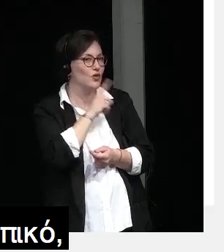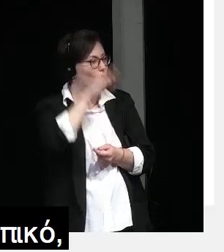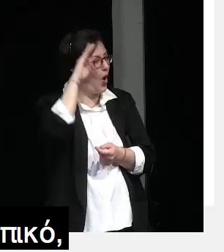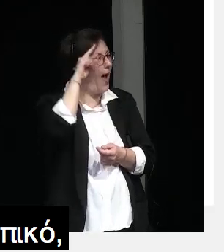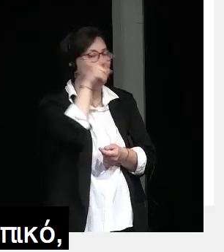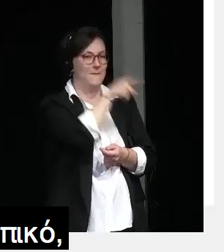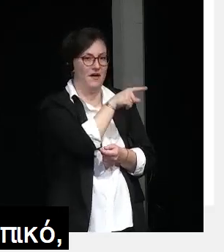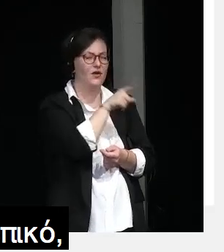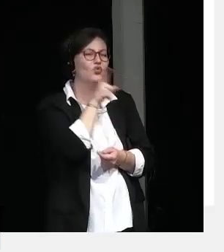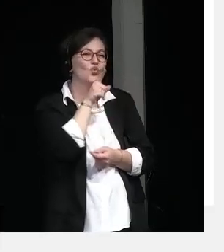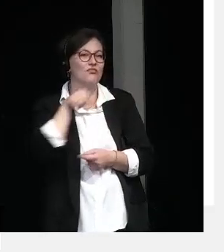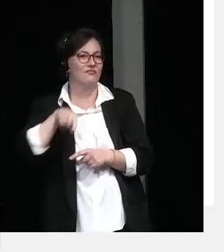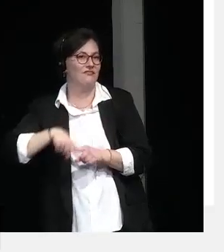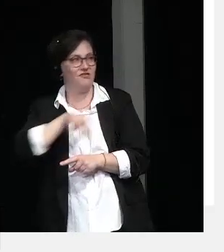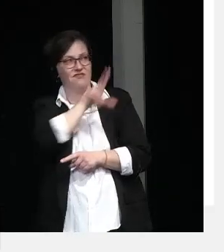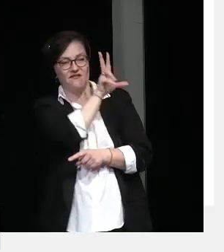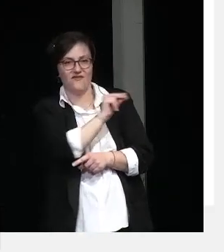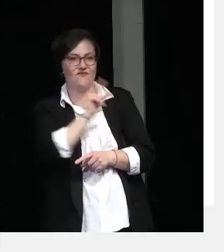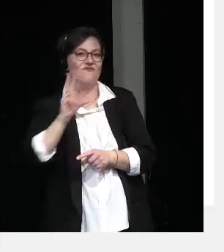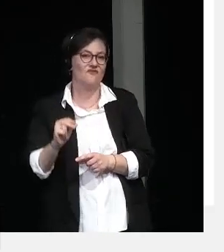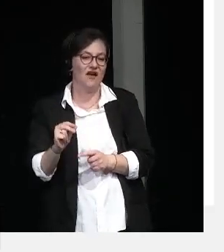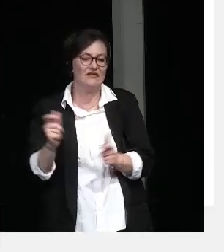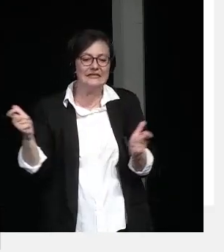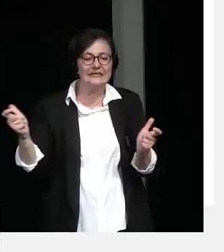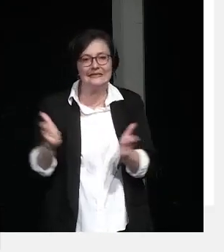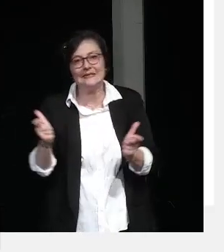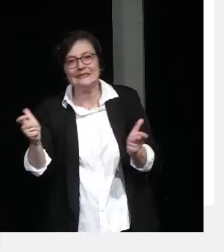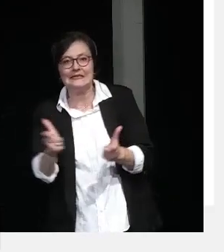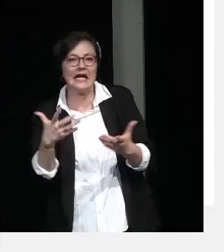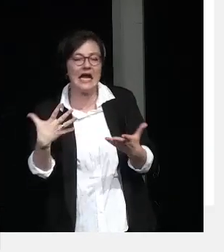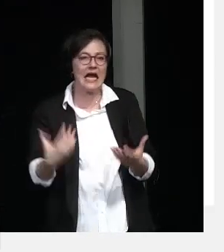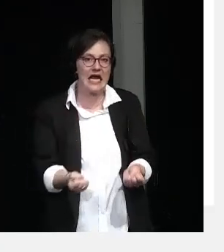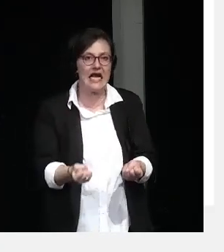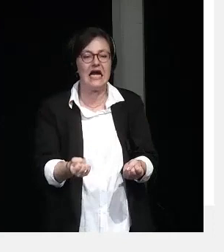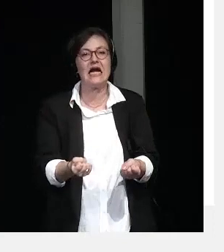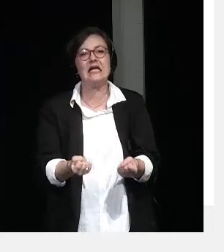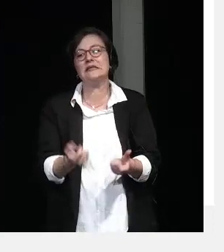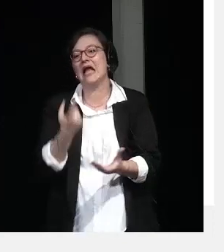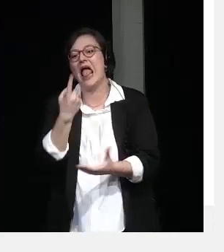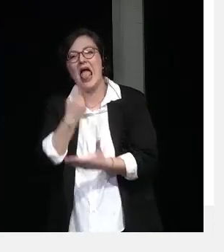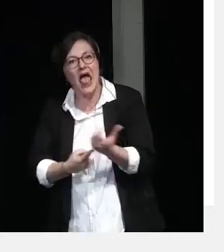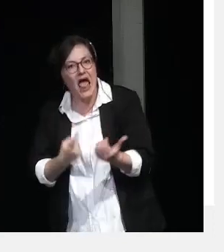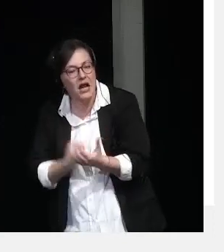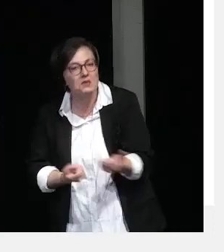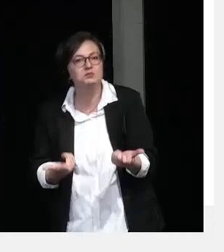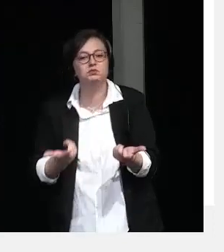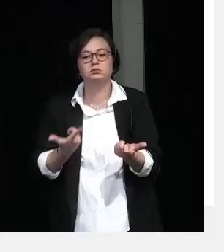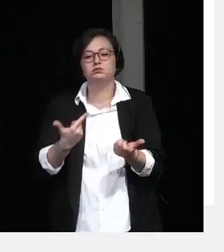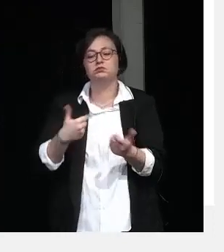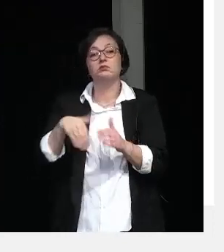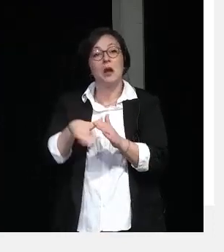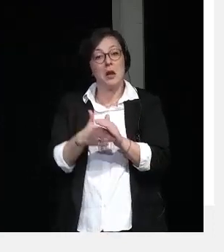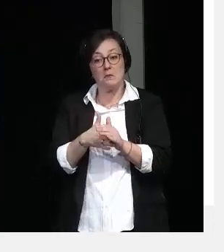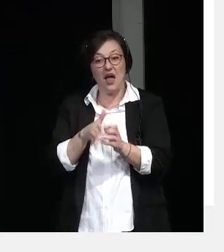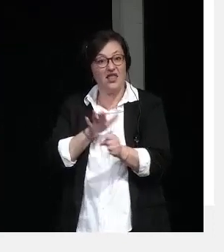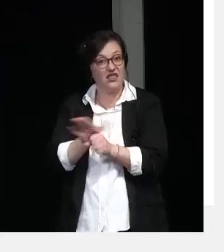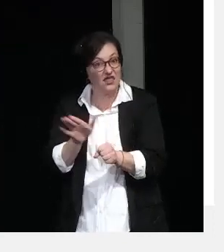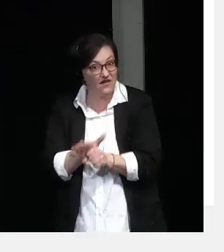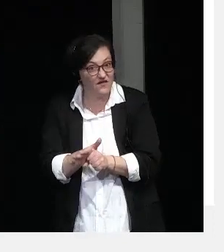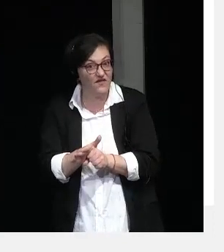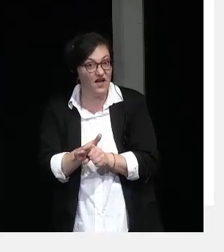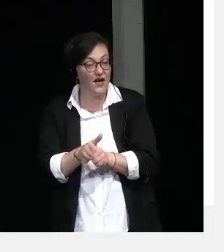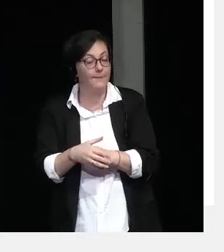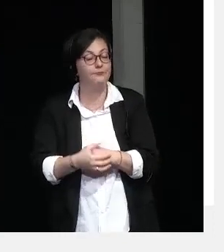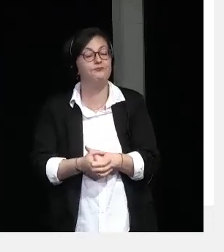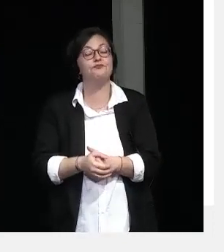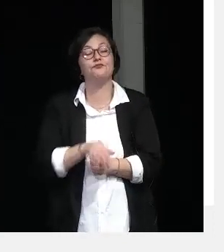staff restraints that prevent you from doing every time the best you can? I'll take that one, because I